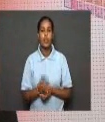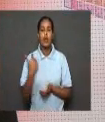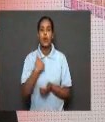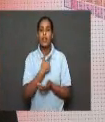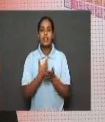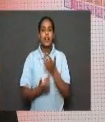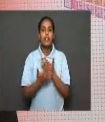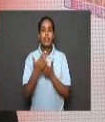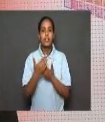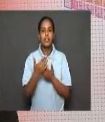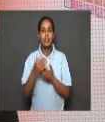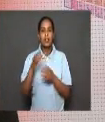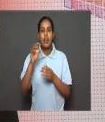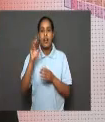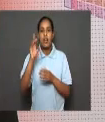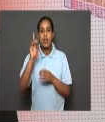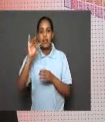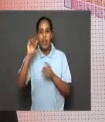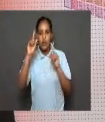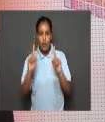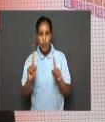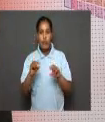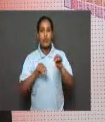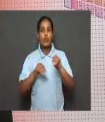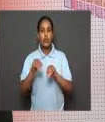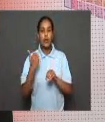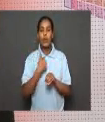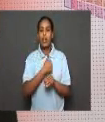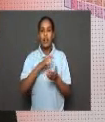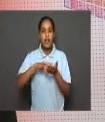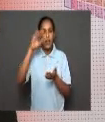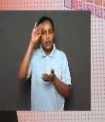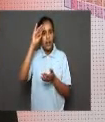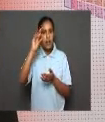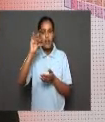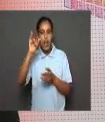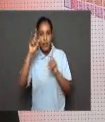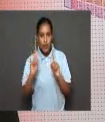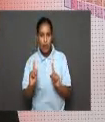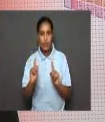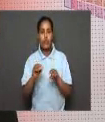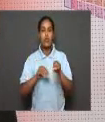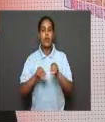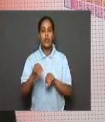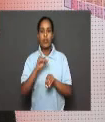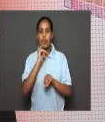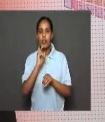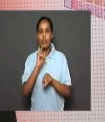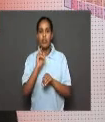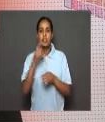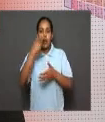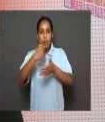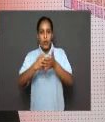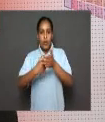We discussed dipole moment. We learned that dipole moment is the